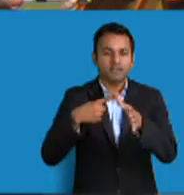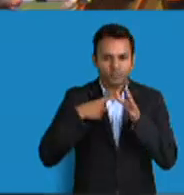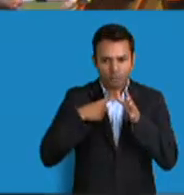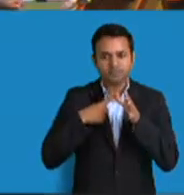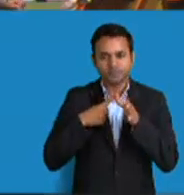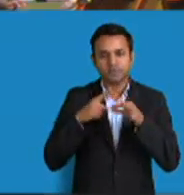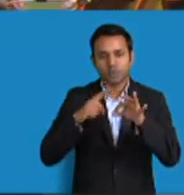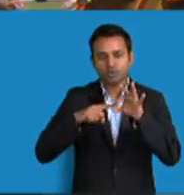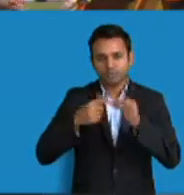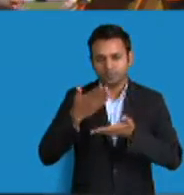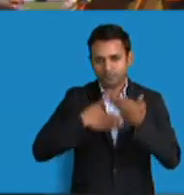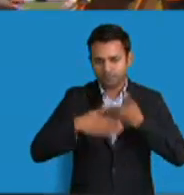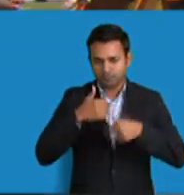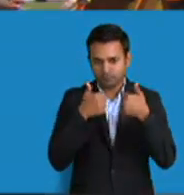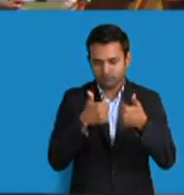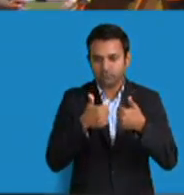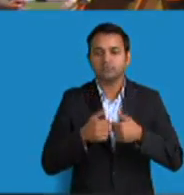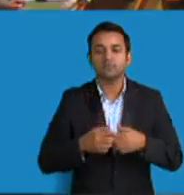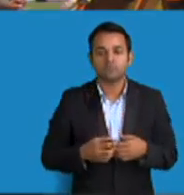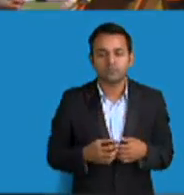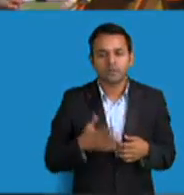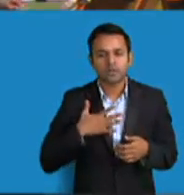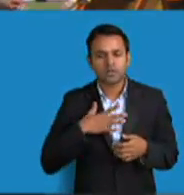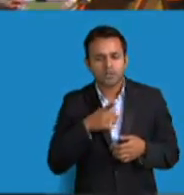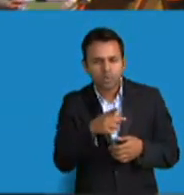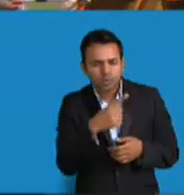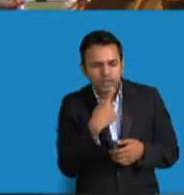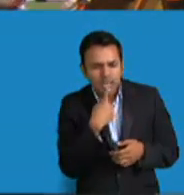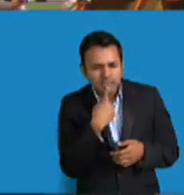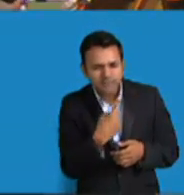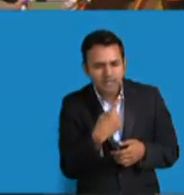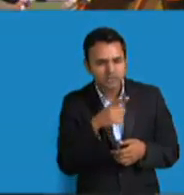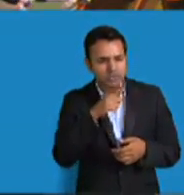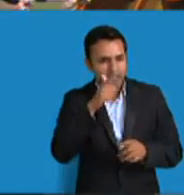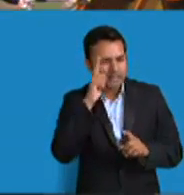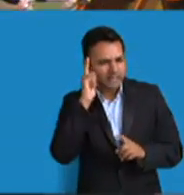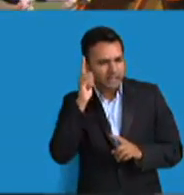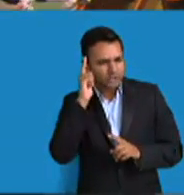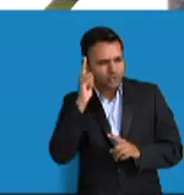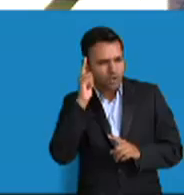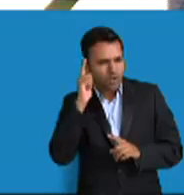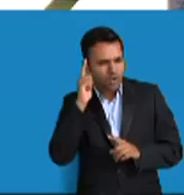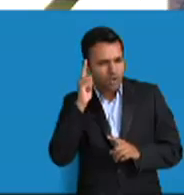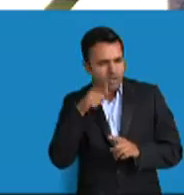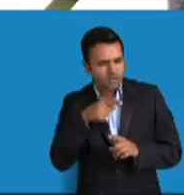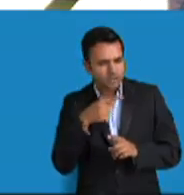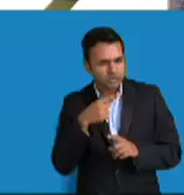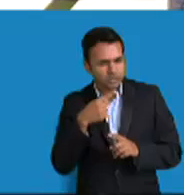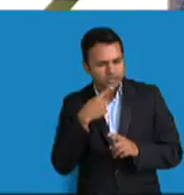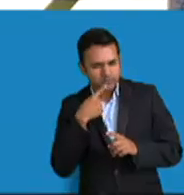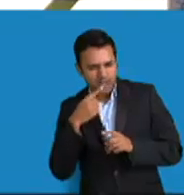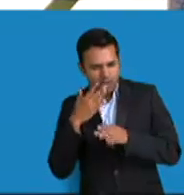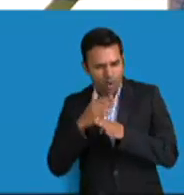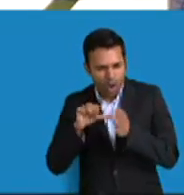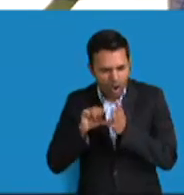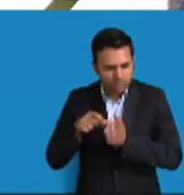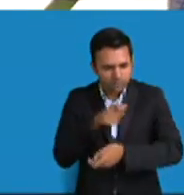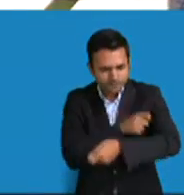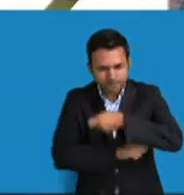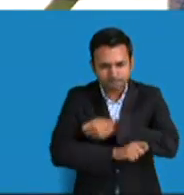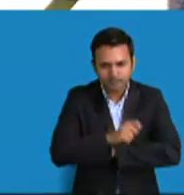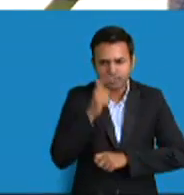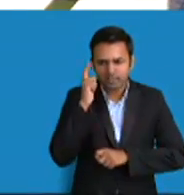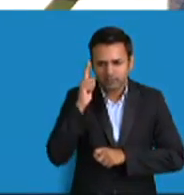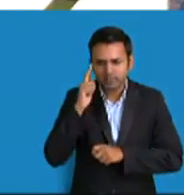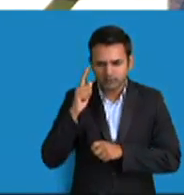He mentioned about teachers working extremely hard after Cyclone Winston, and the results were on